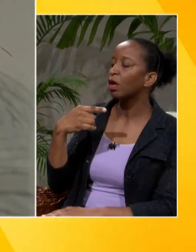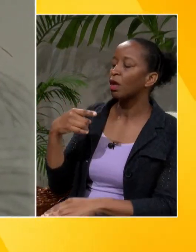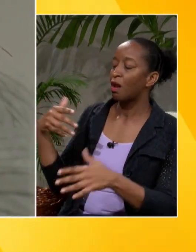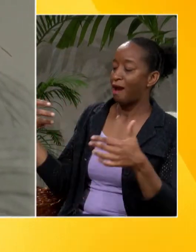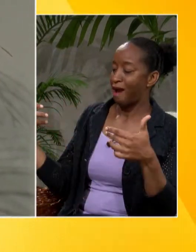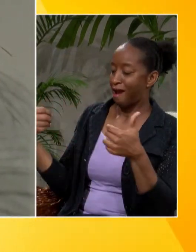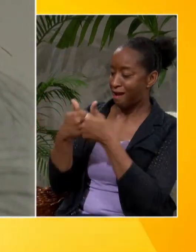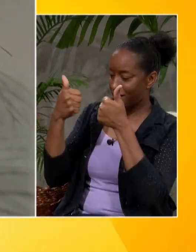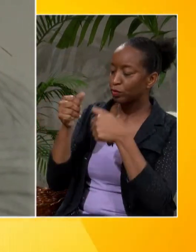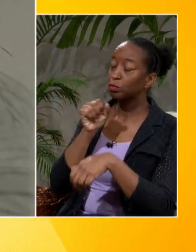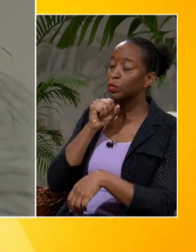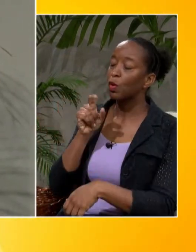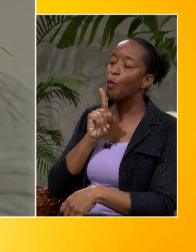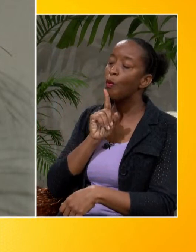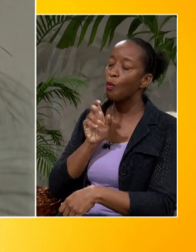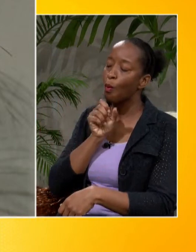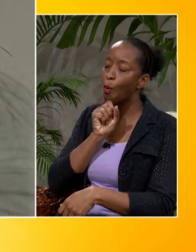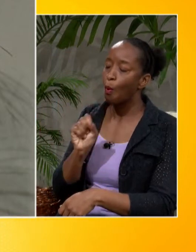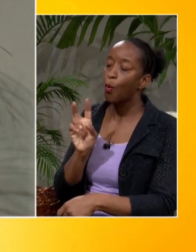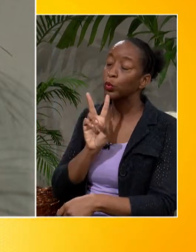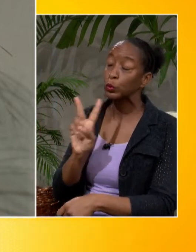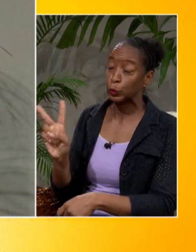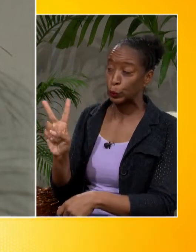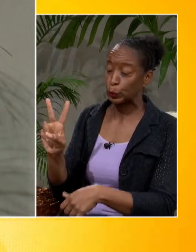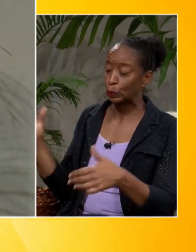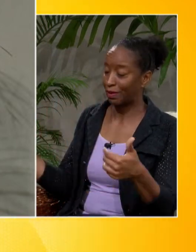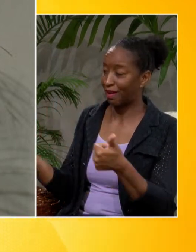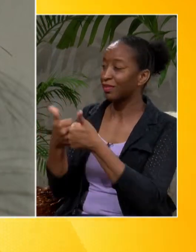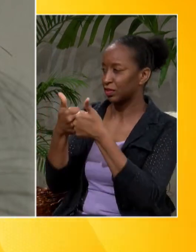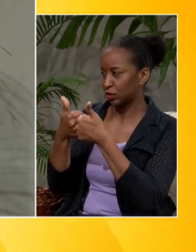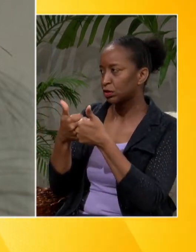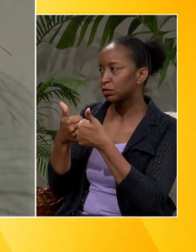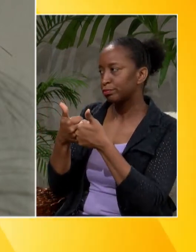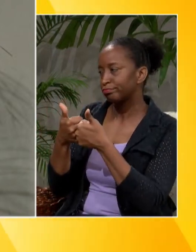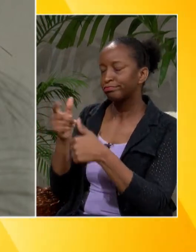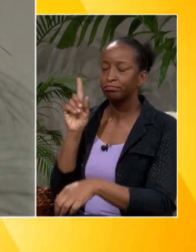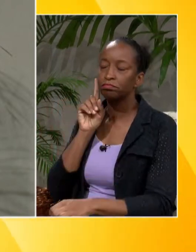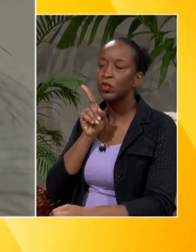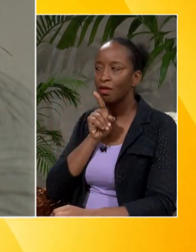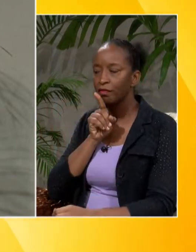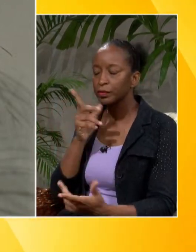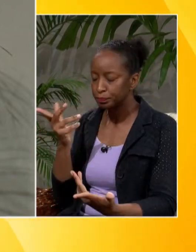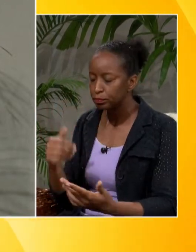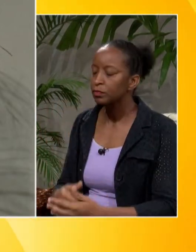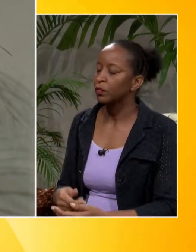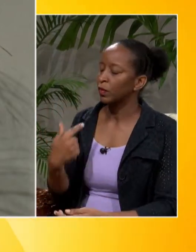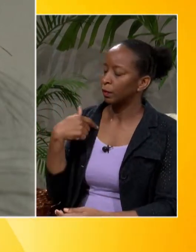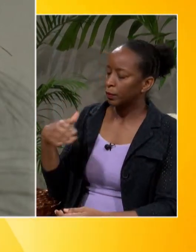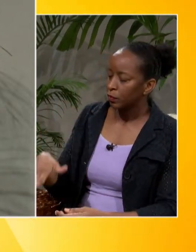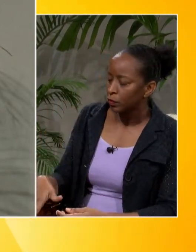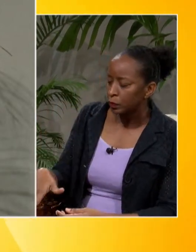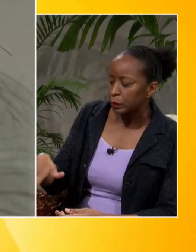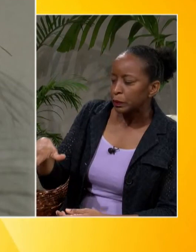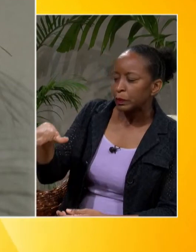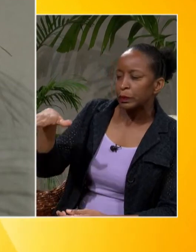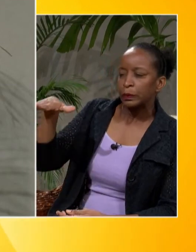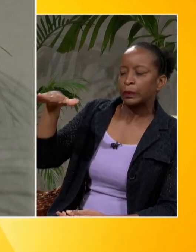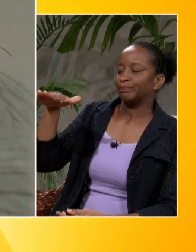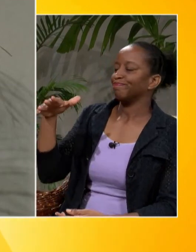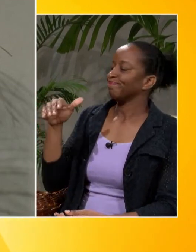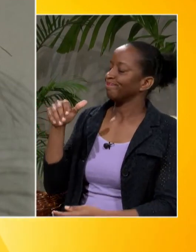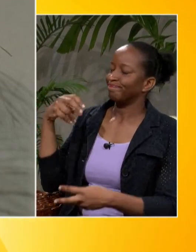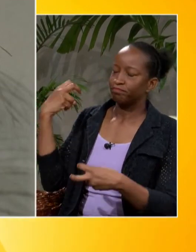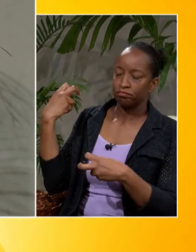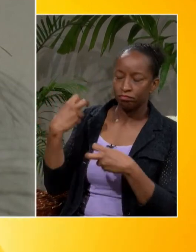coming up in the environment, into the society, was not an easy task. Especially, I went to a general